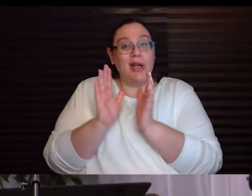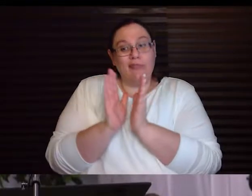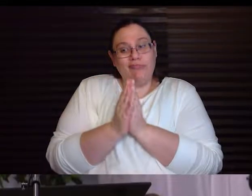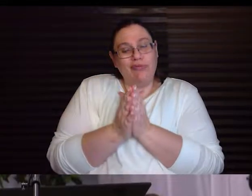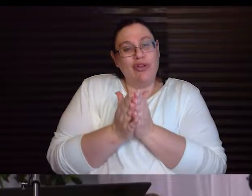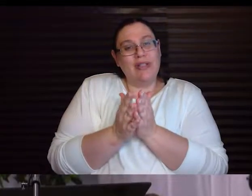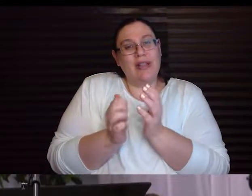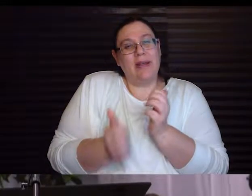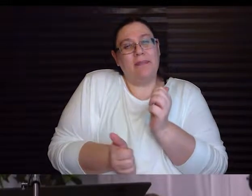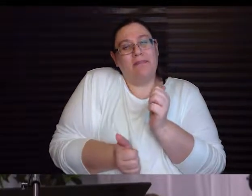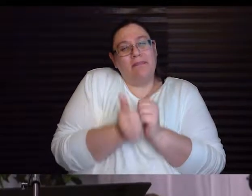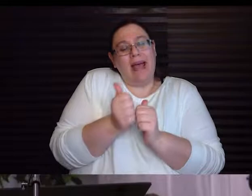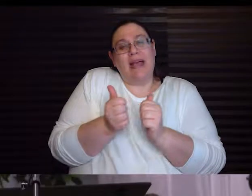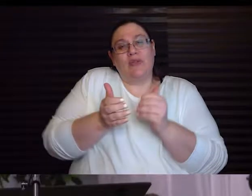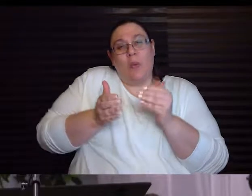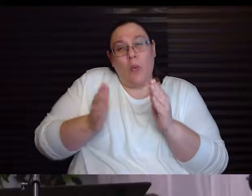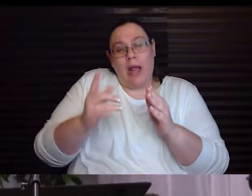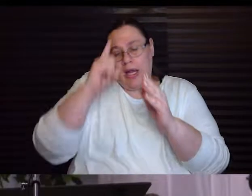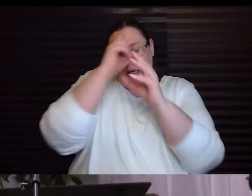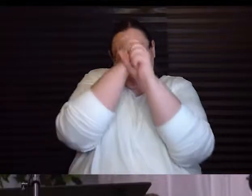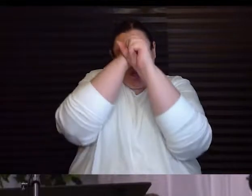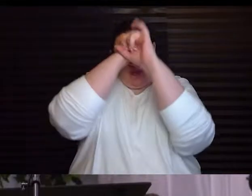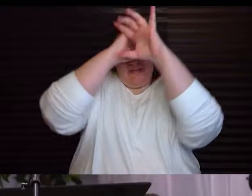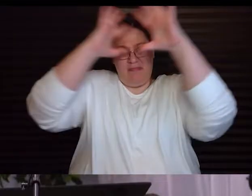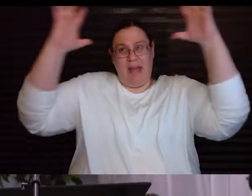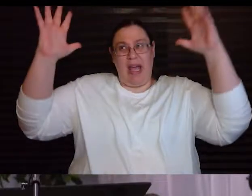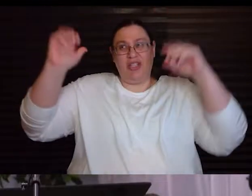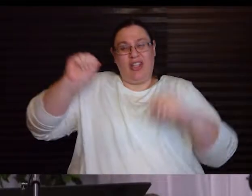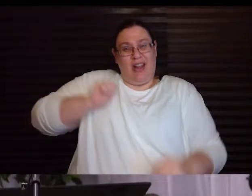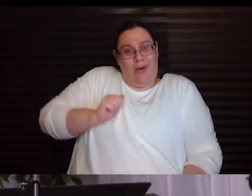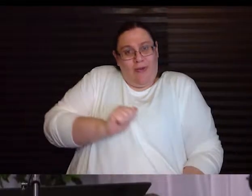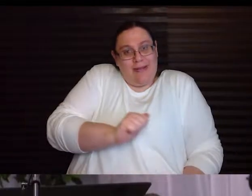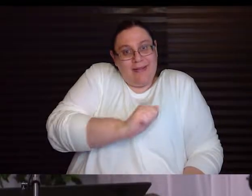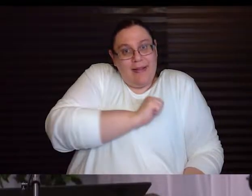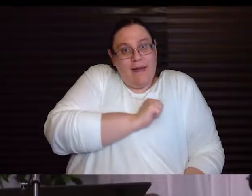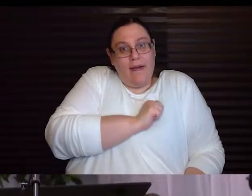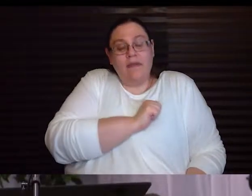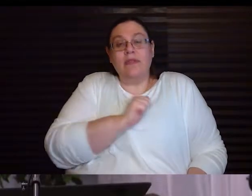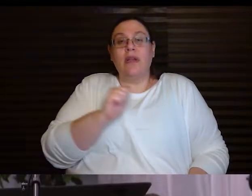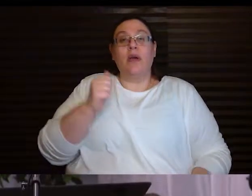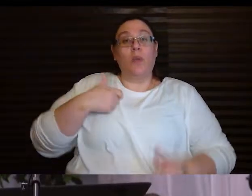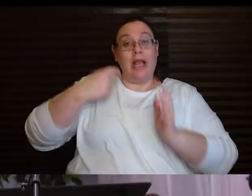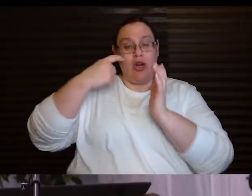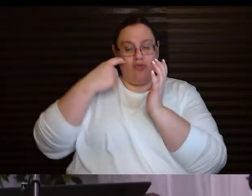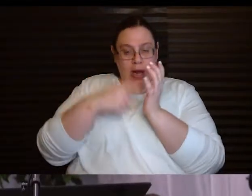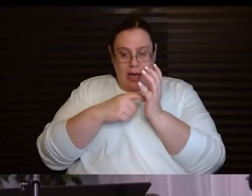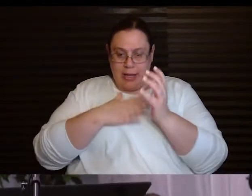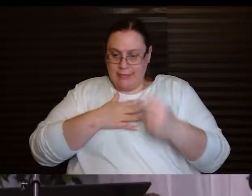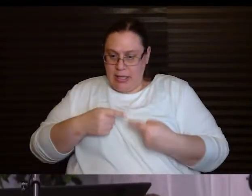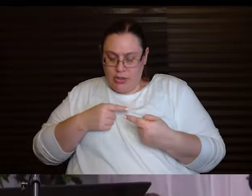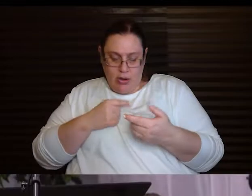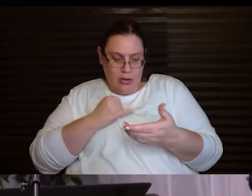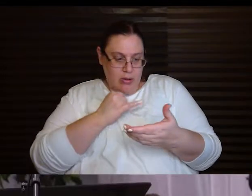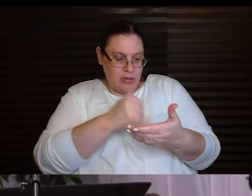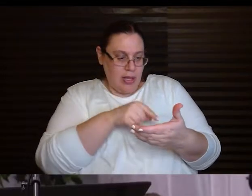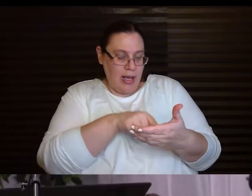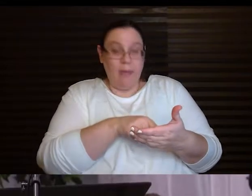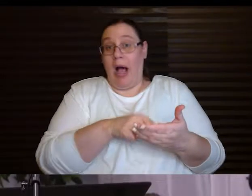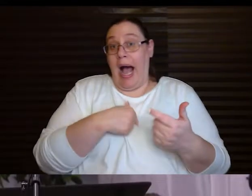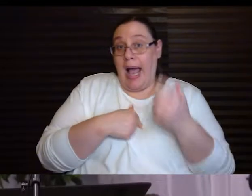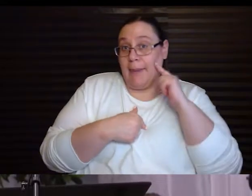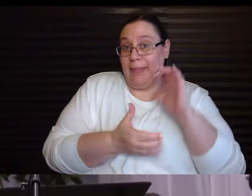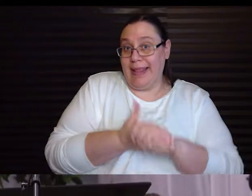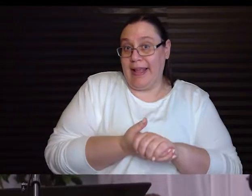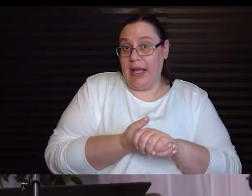our clearest means of imagining ourselves. When we recognize our own struggles, I